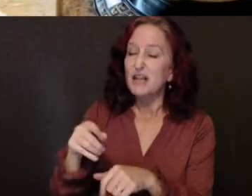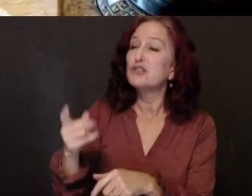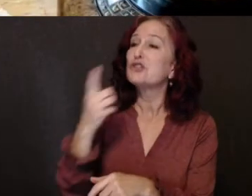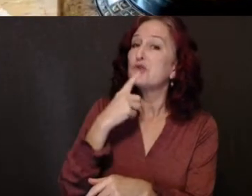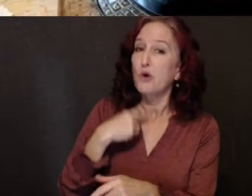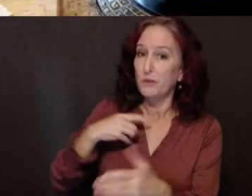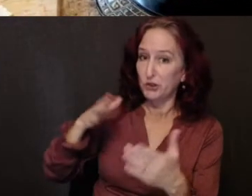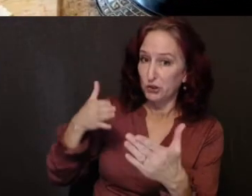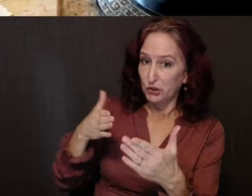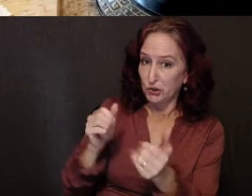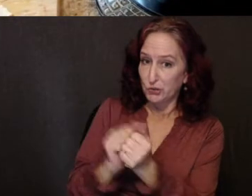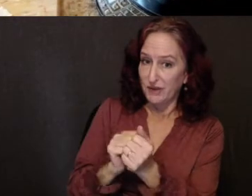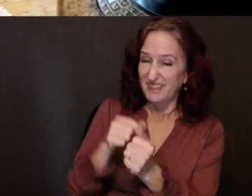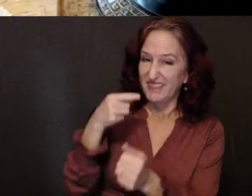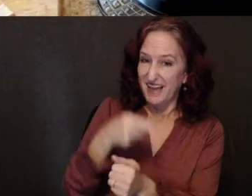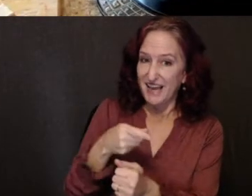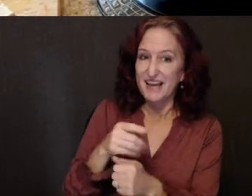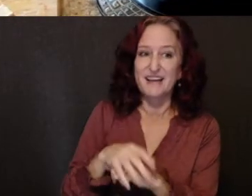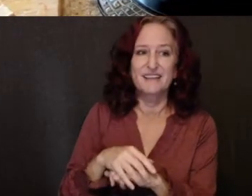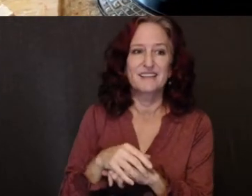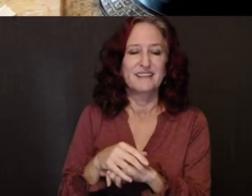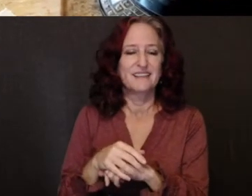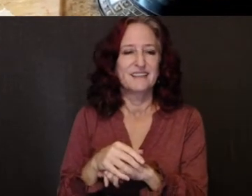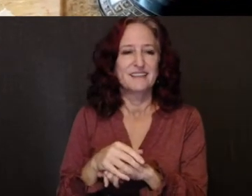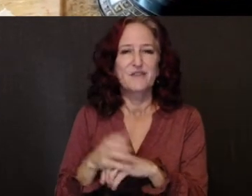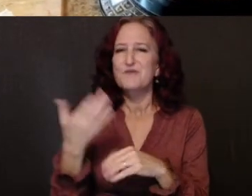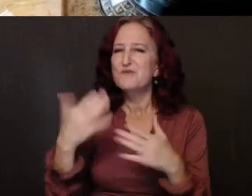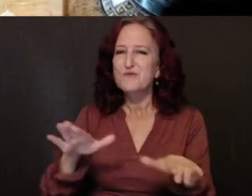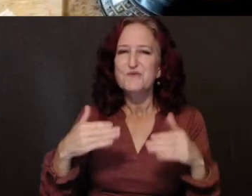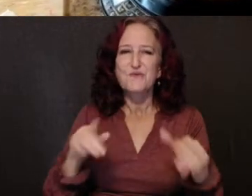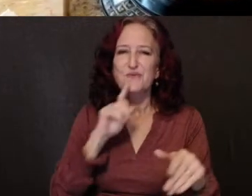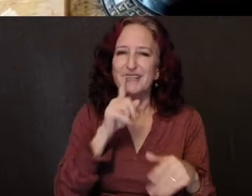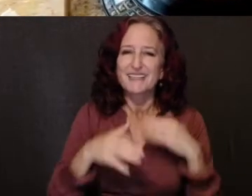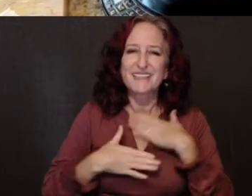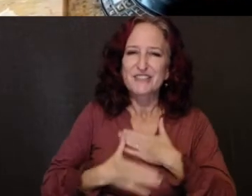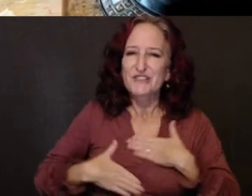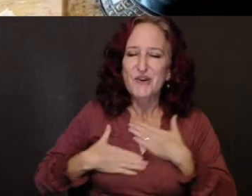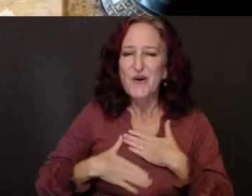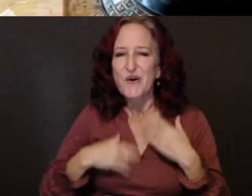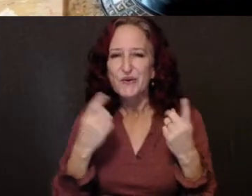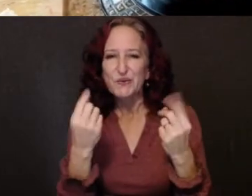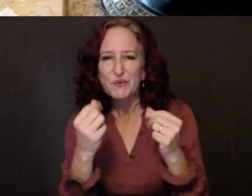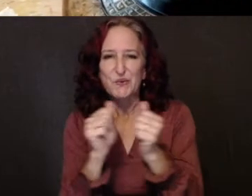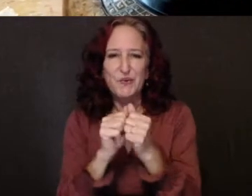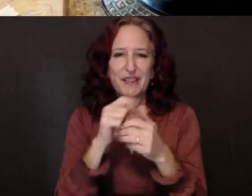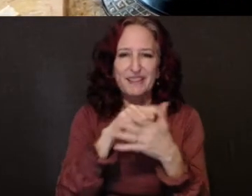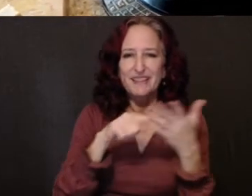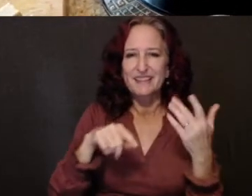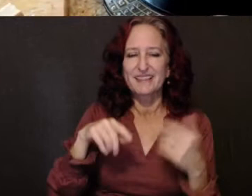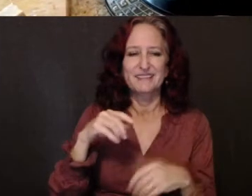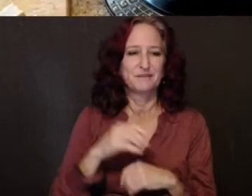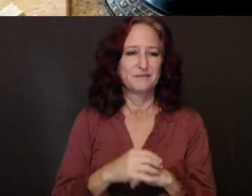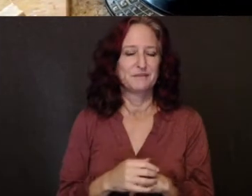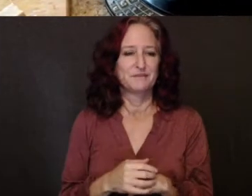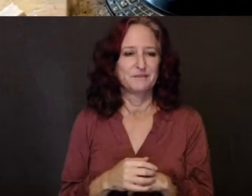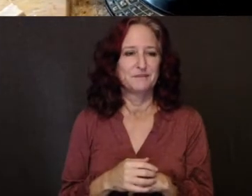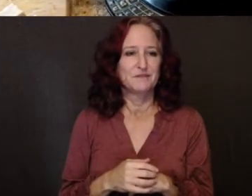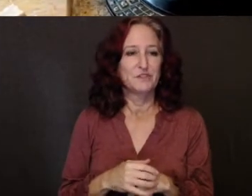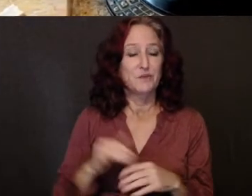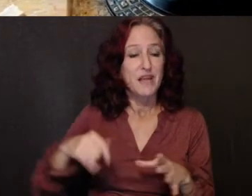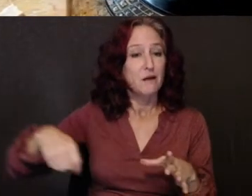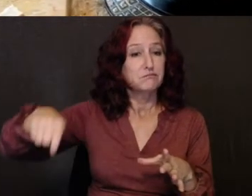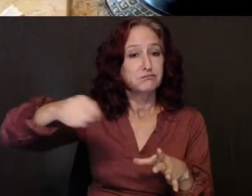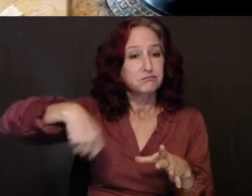And what are the other things? The Nepales. And told me to cook something with it. She had already cooked me a really